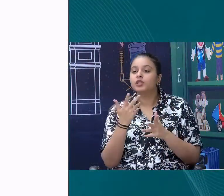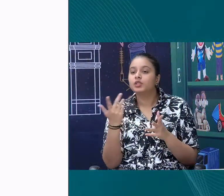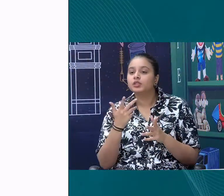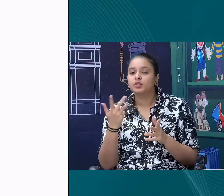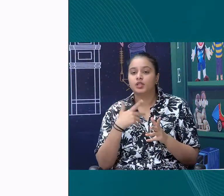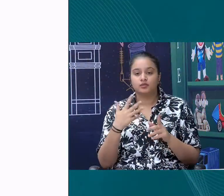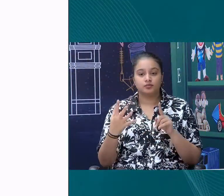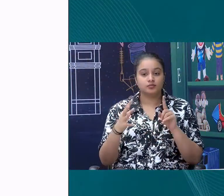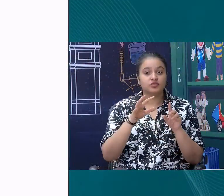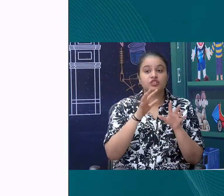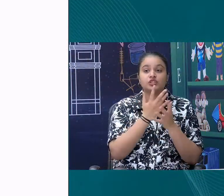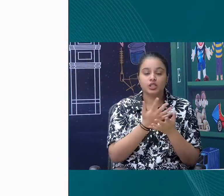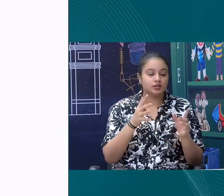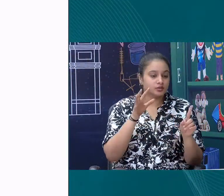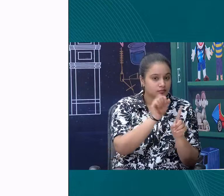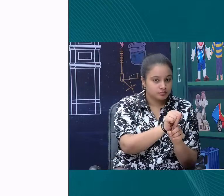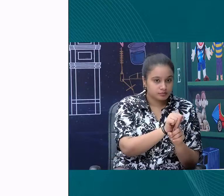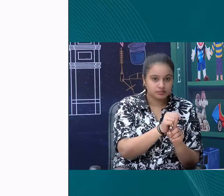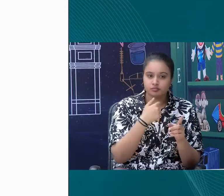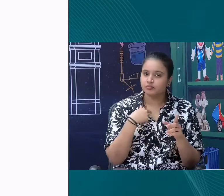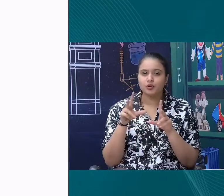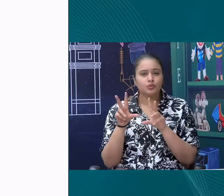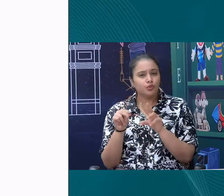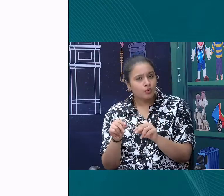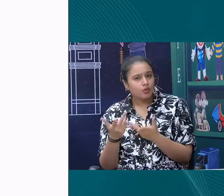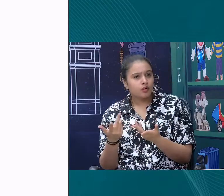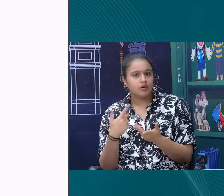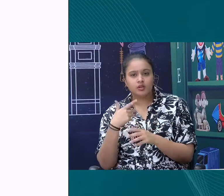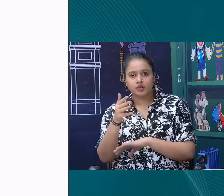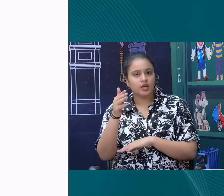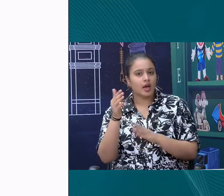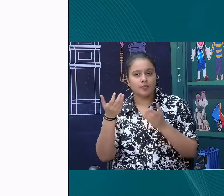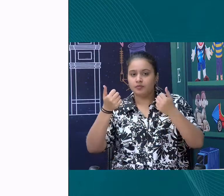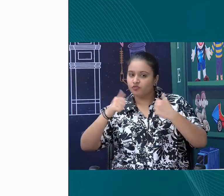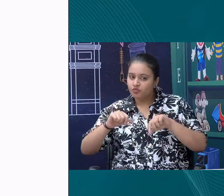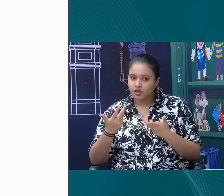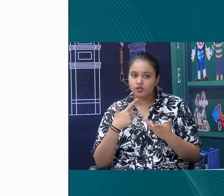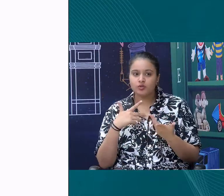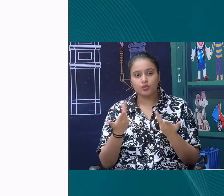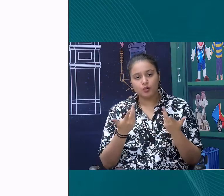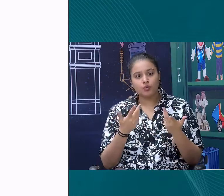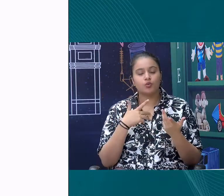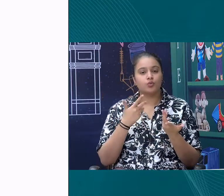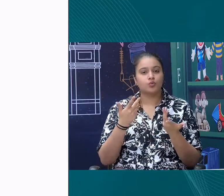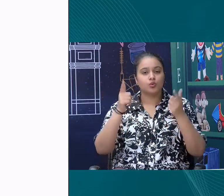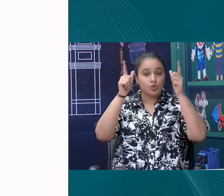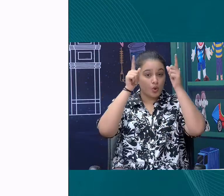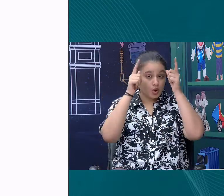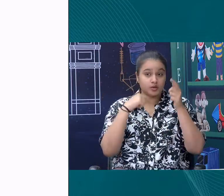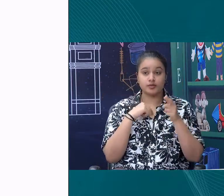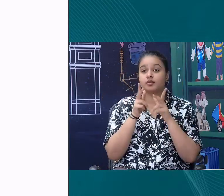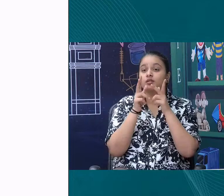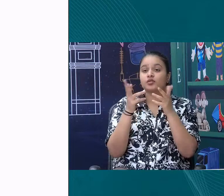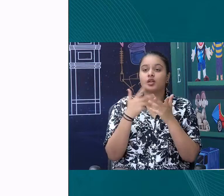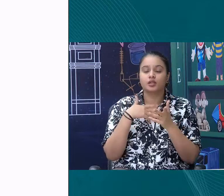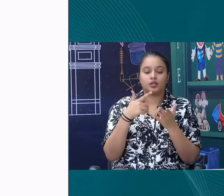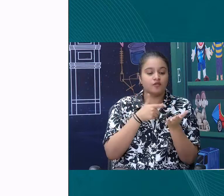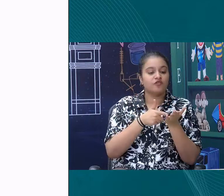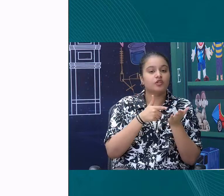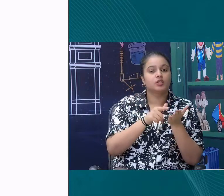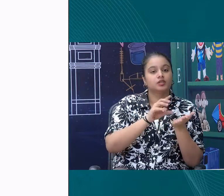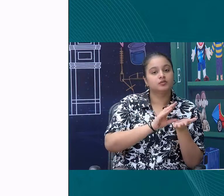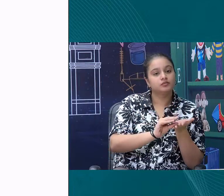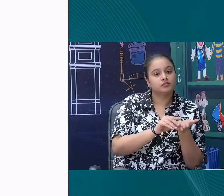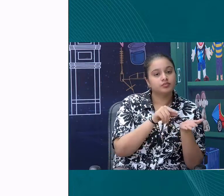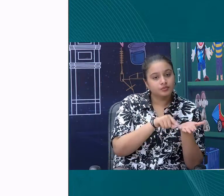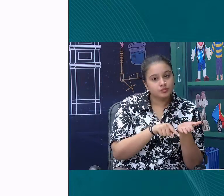fetch like a dog? No, not at all. All right. And the ox asks camel to plow. Do you think that kind of task is appropriate